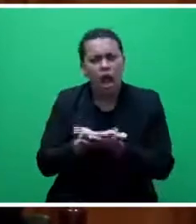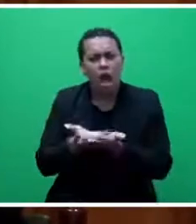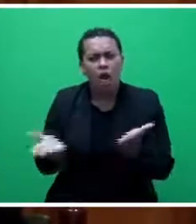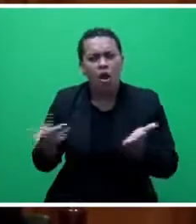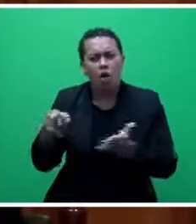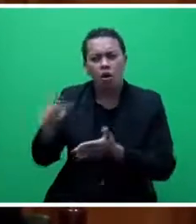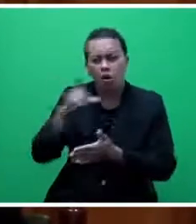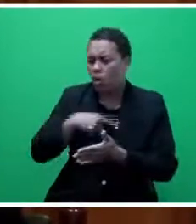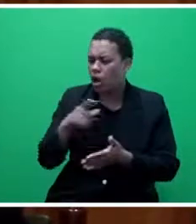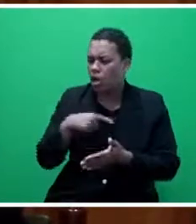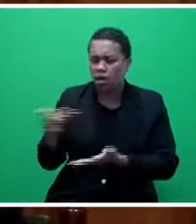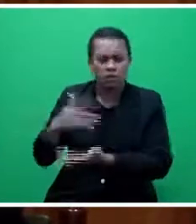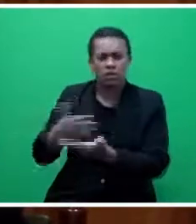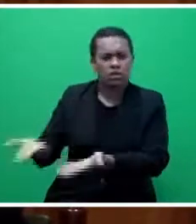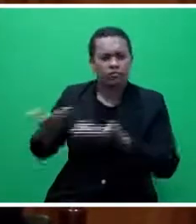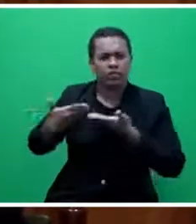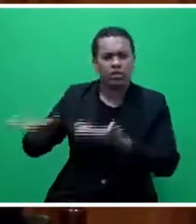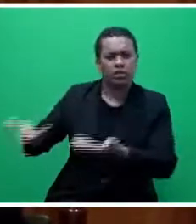in the governance of a country.